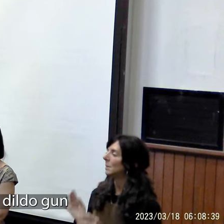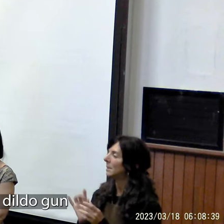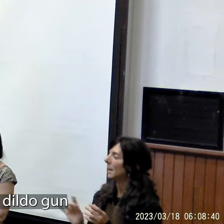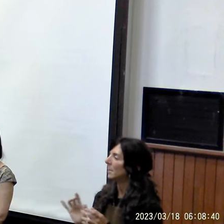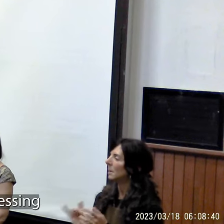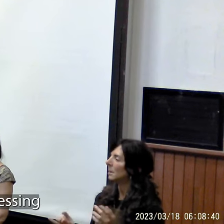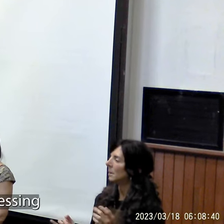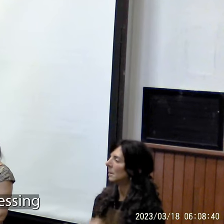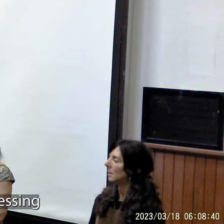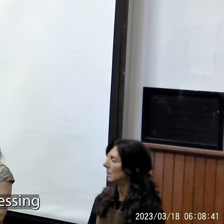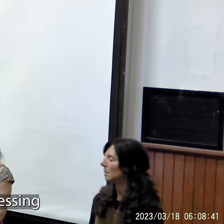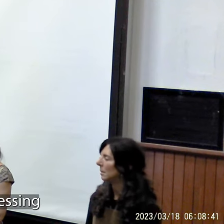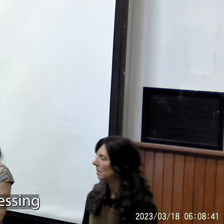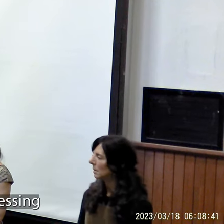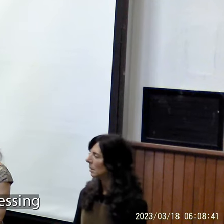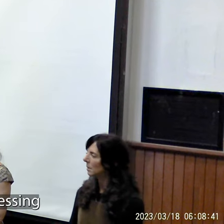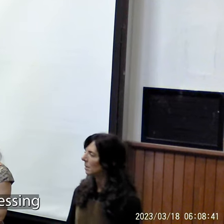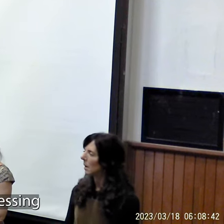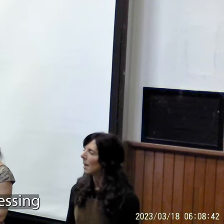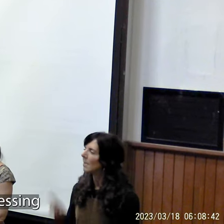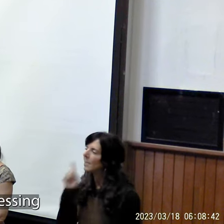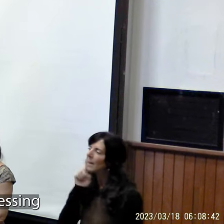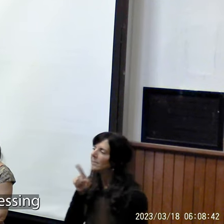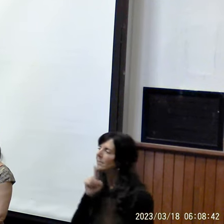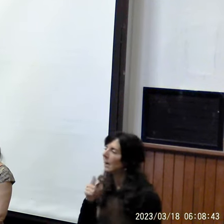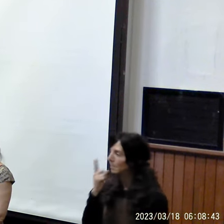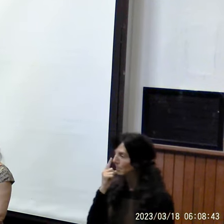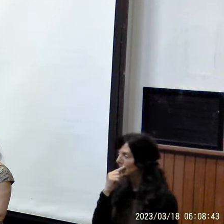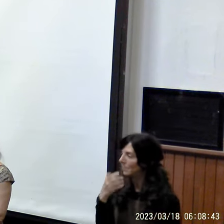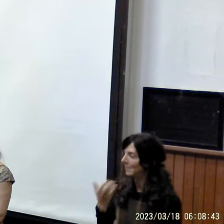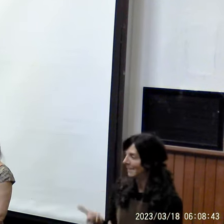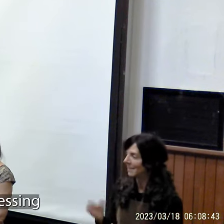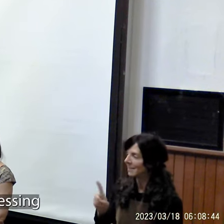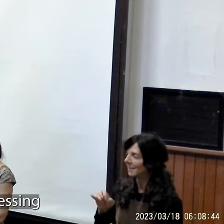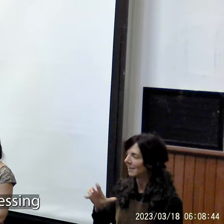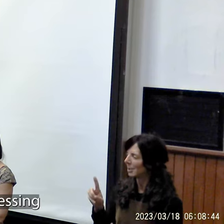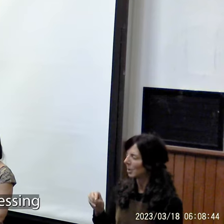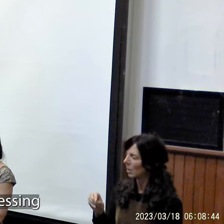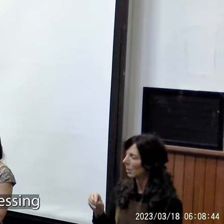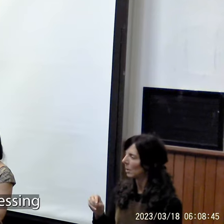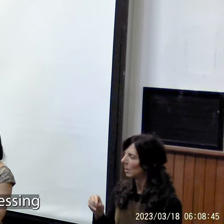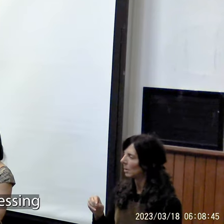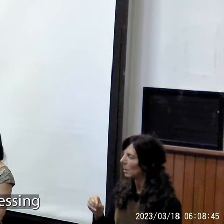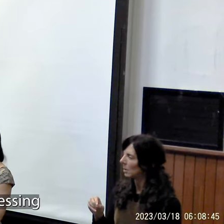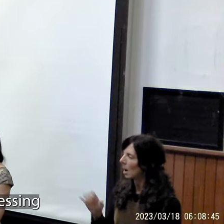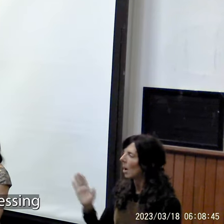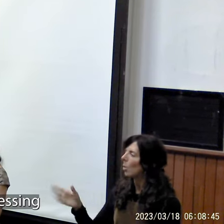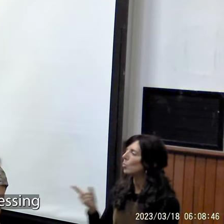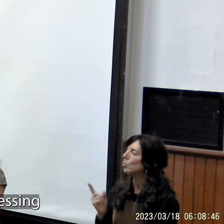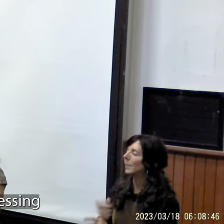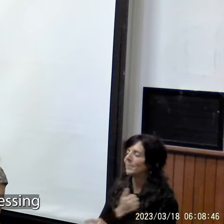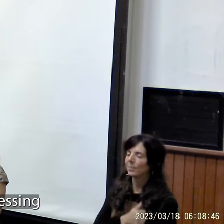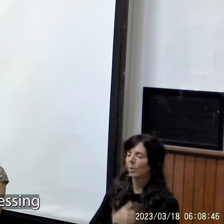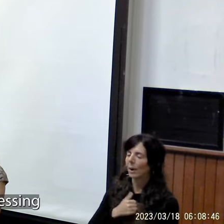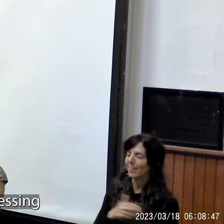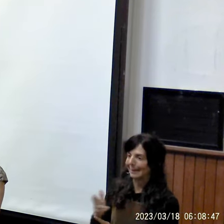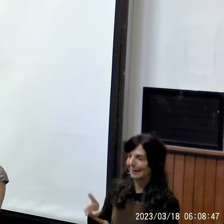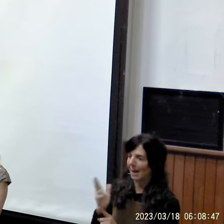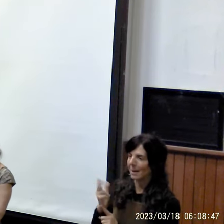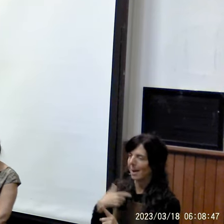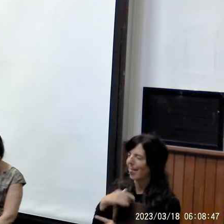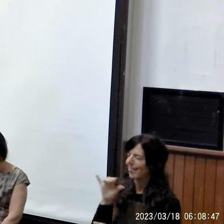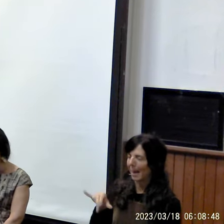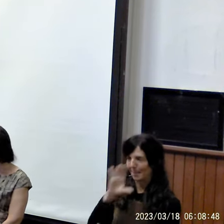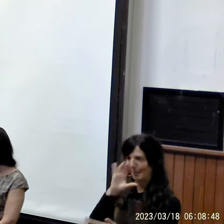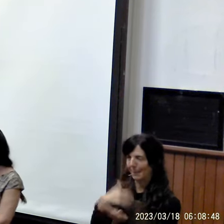of a dildo gun is something that I'm really still processing. Dildo what? Your gun with the dildo. I'm just processing that